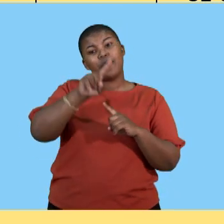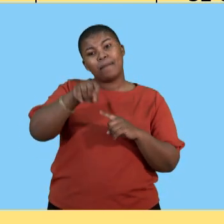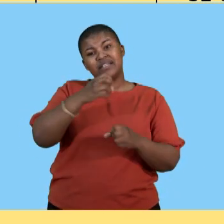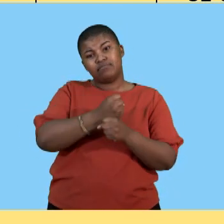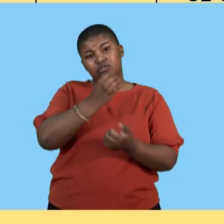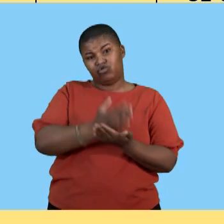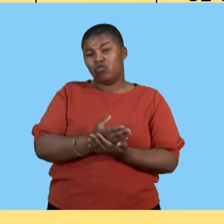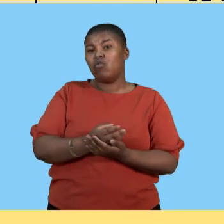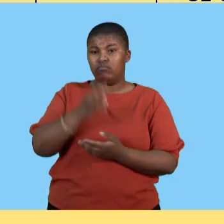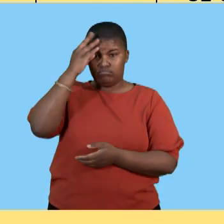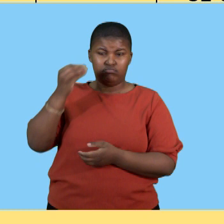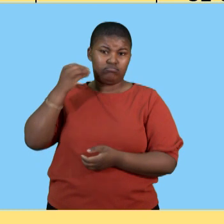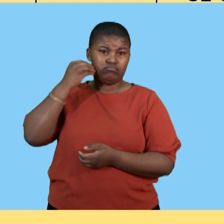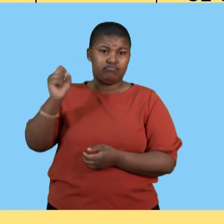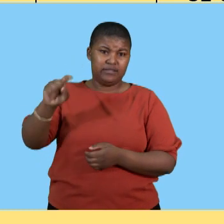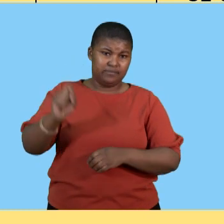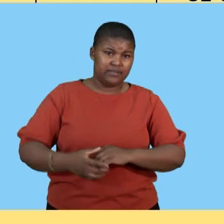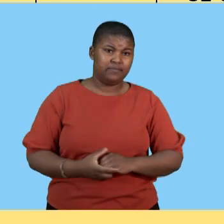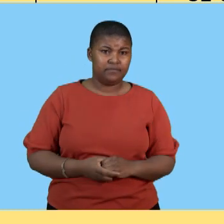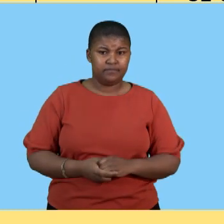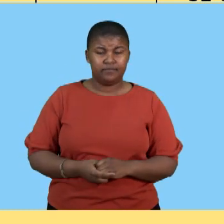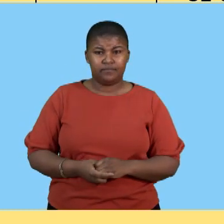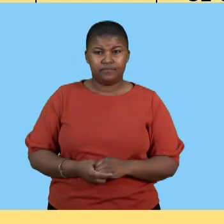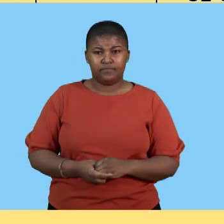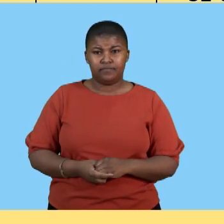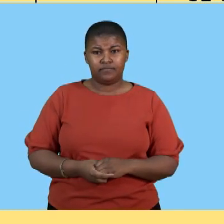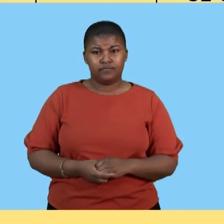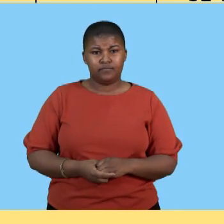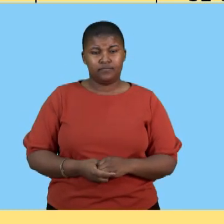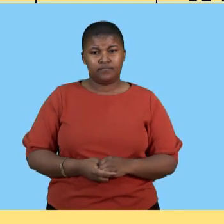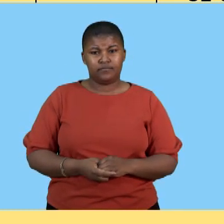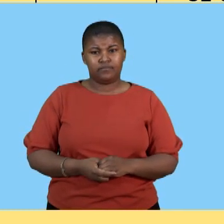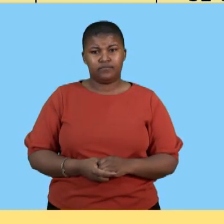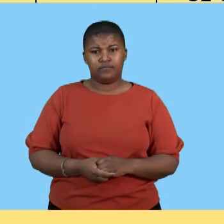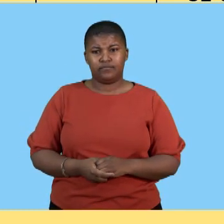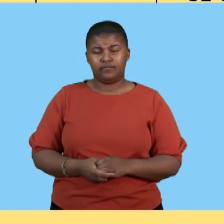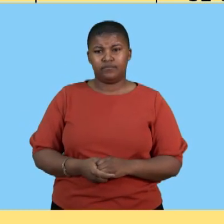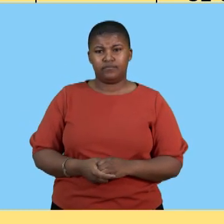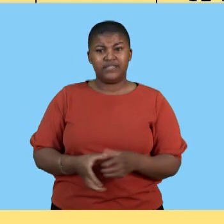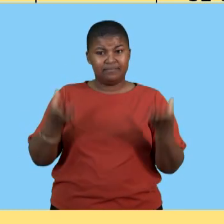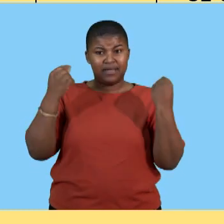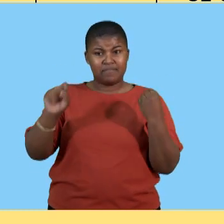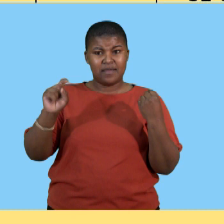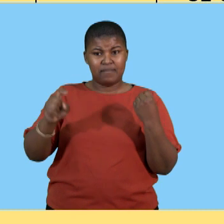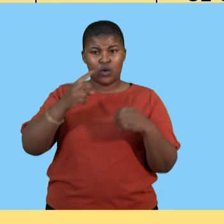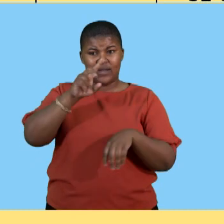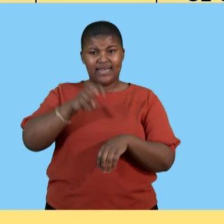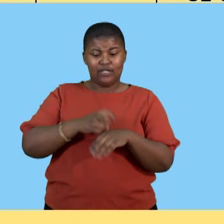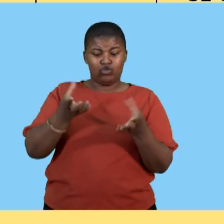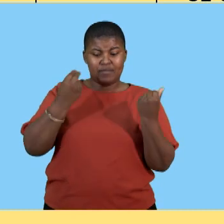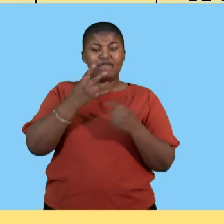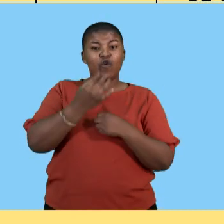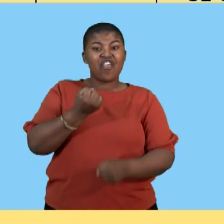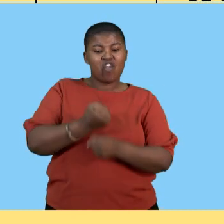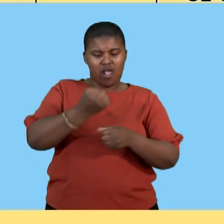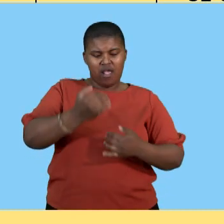is accrued. This is accrued income. And then you come and get what we are supposed to get for the